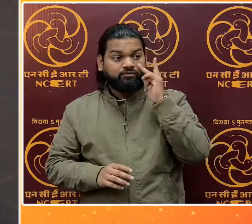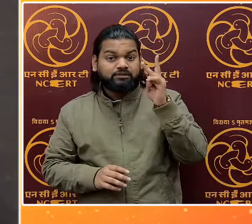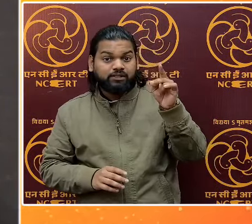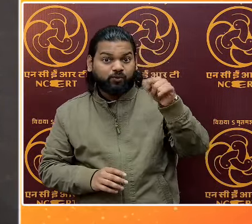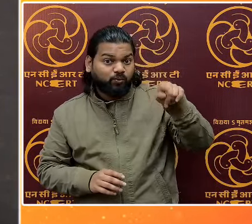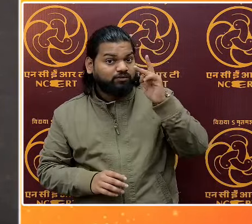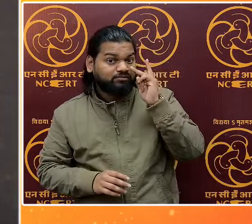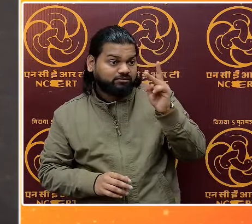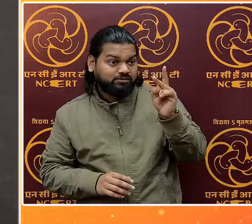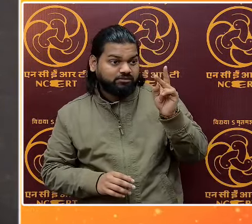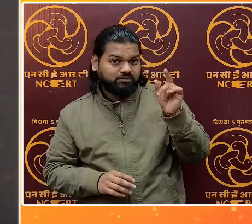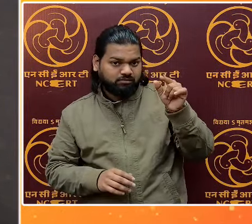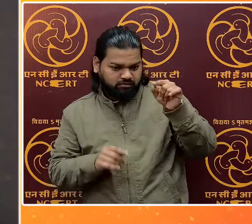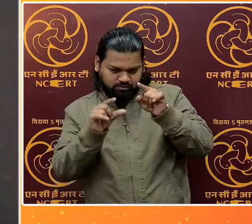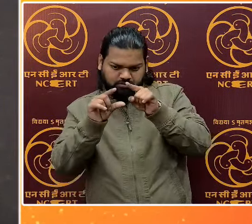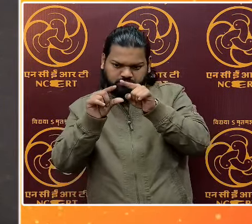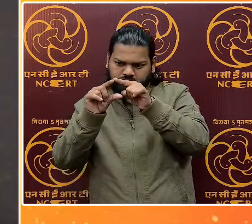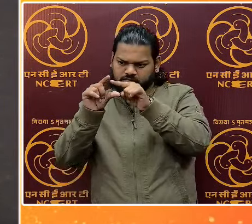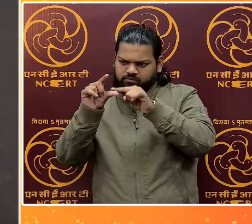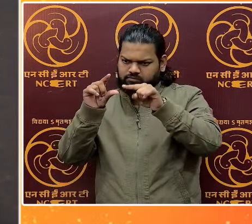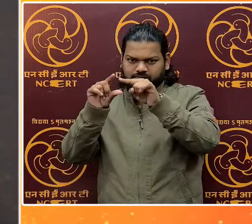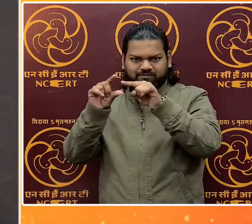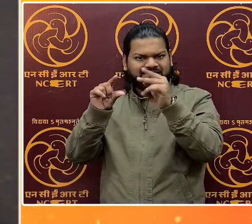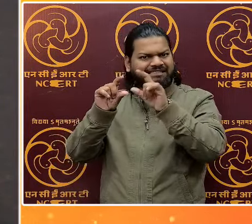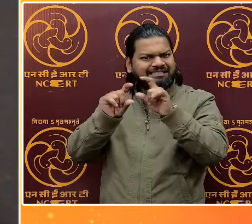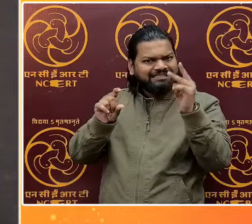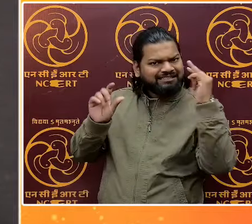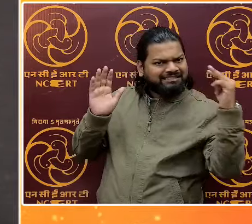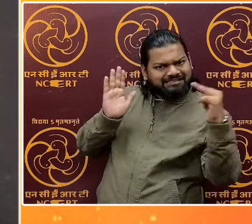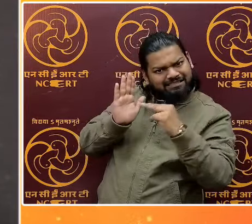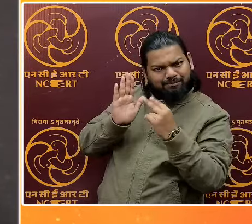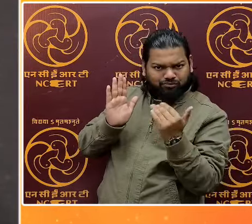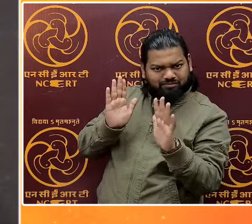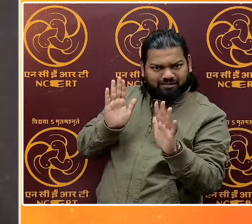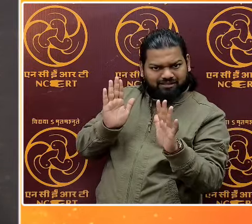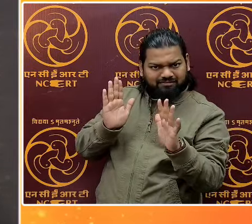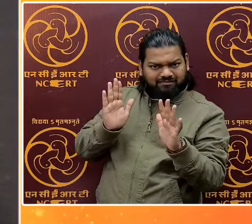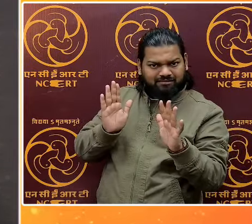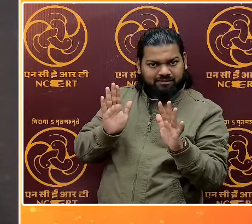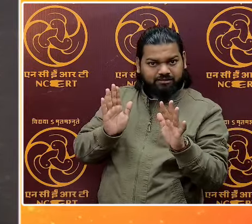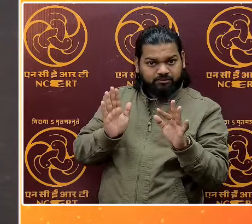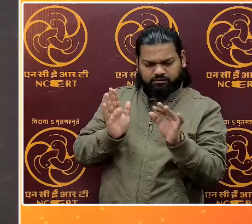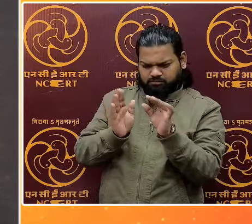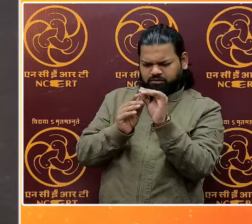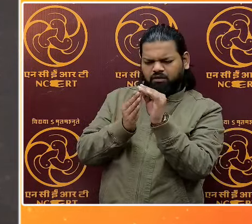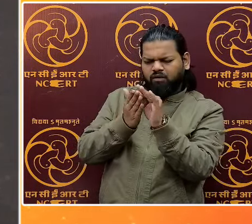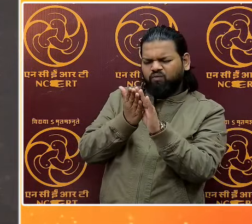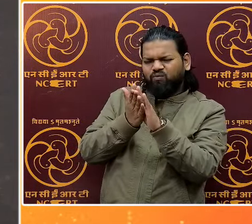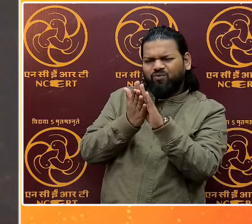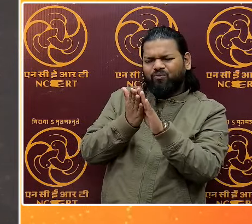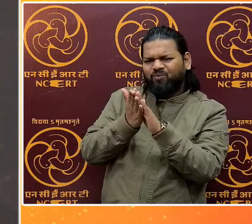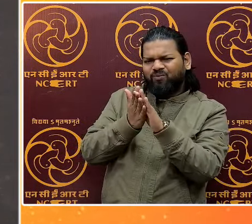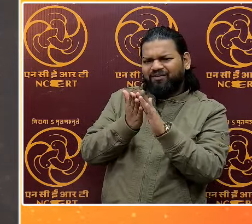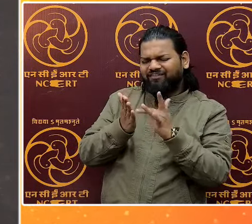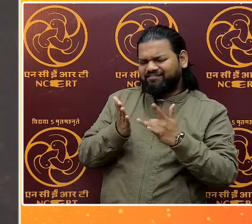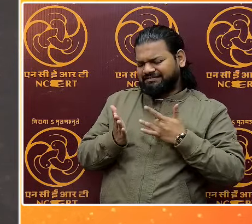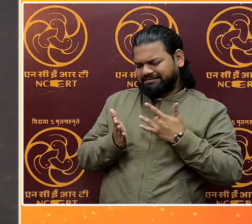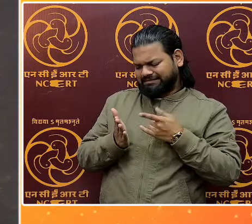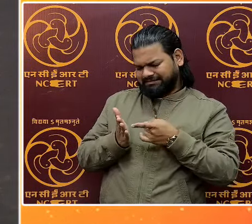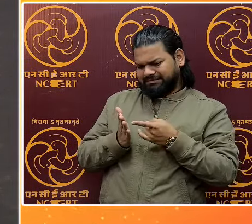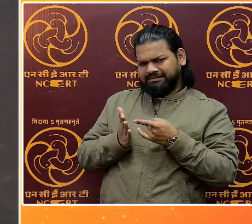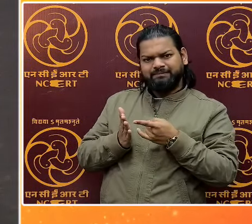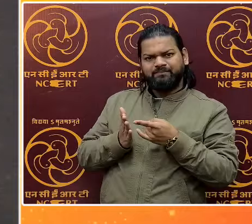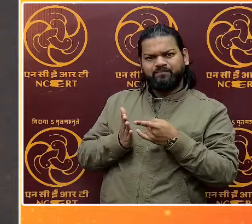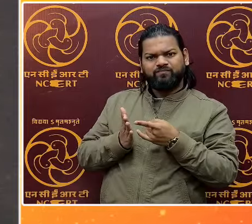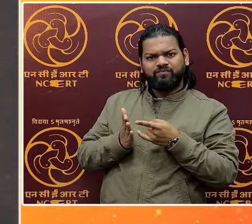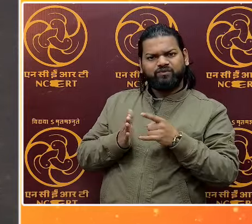see that you can see through and through out of this, right? So by touching the surface you can identify that